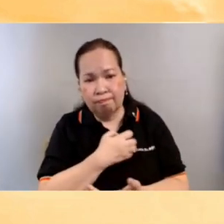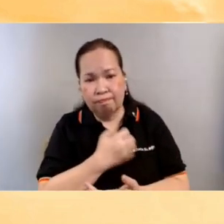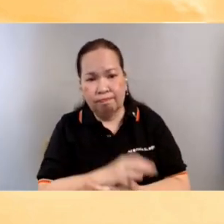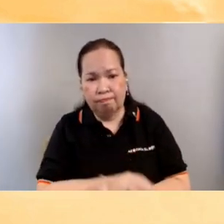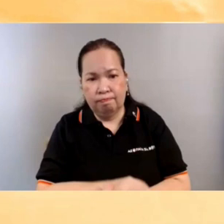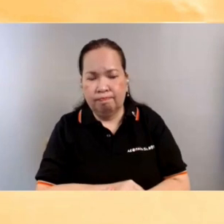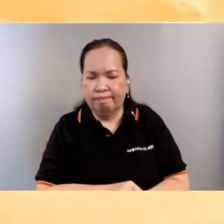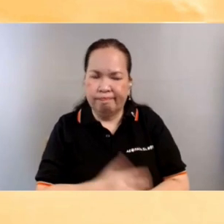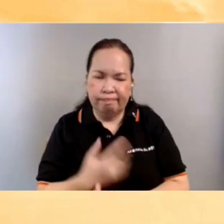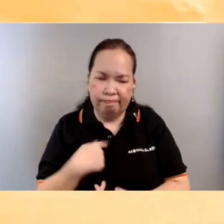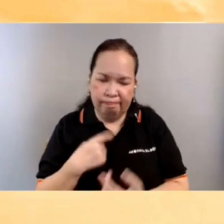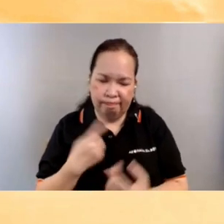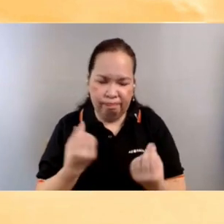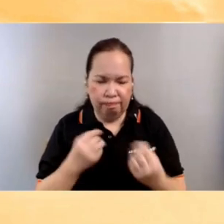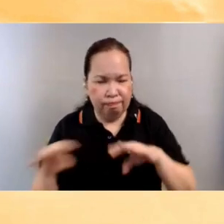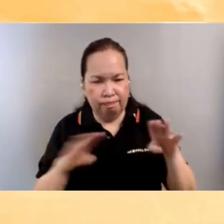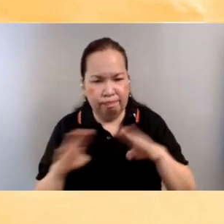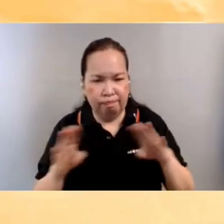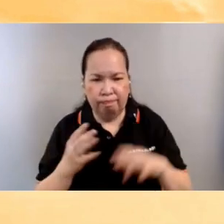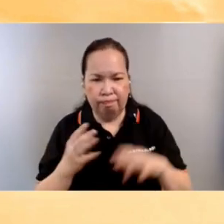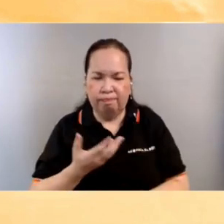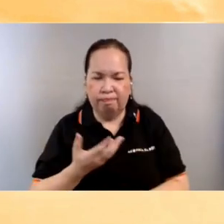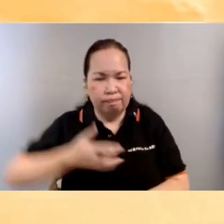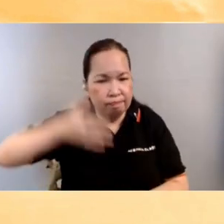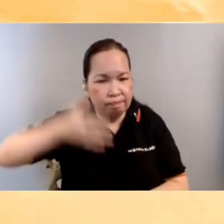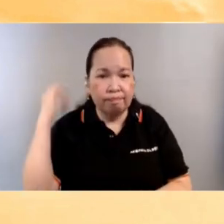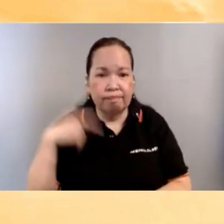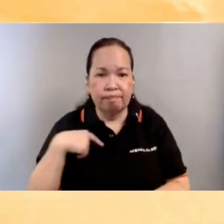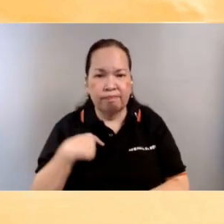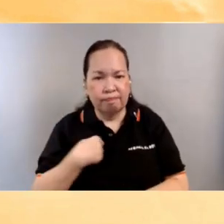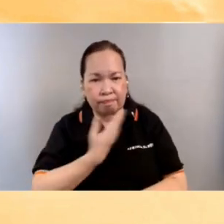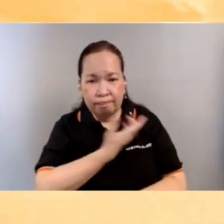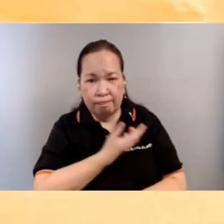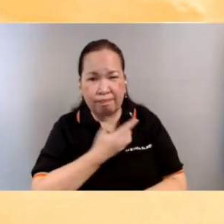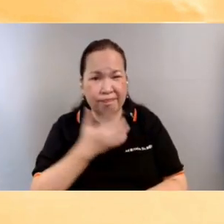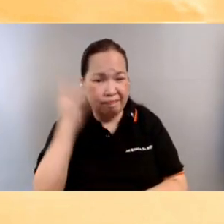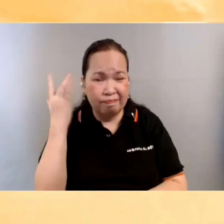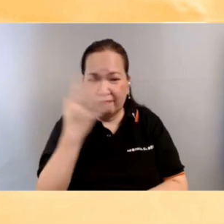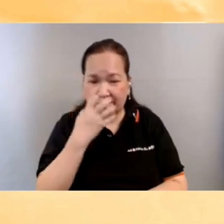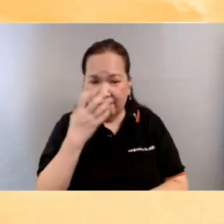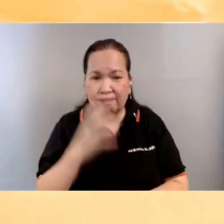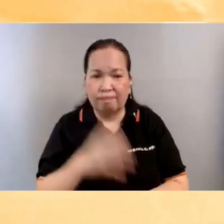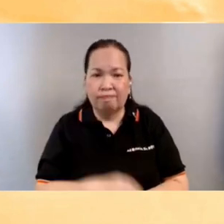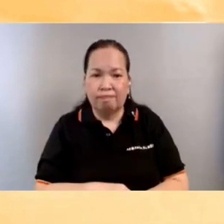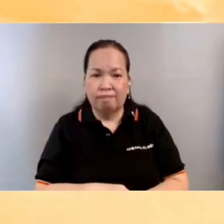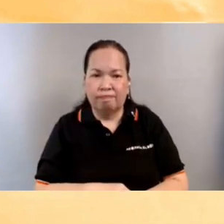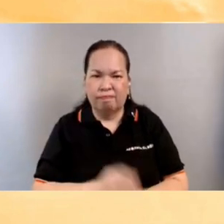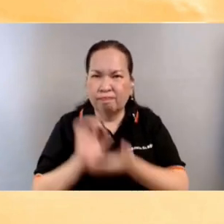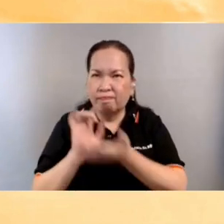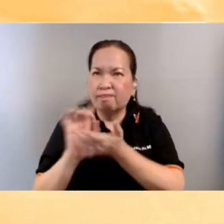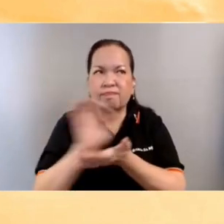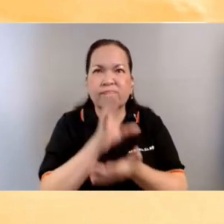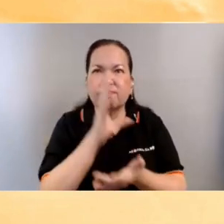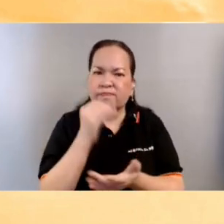behave properly. I easily get irritated or easily angered, feel hatred,